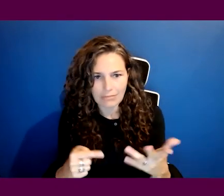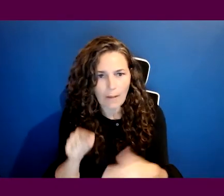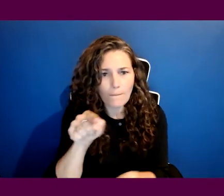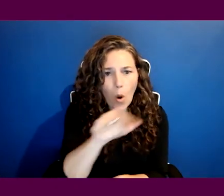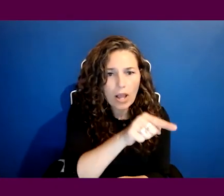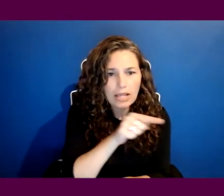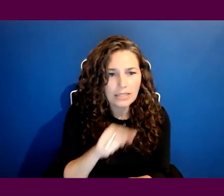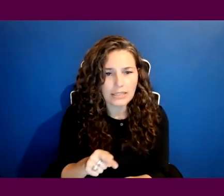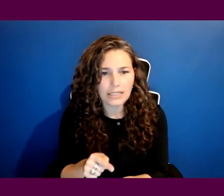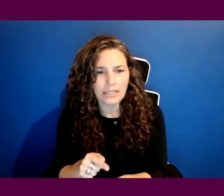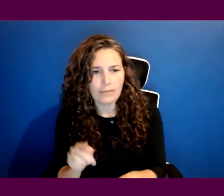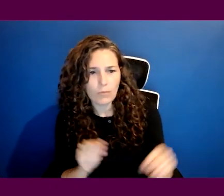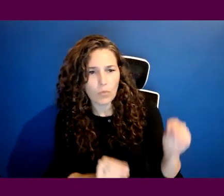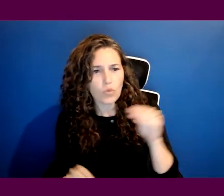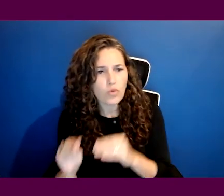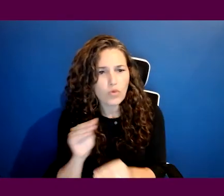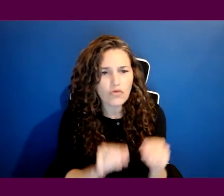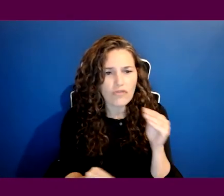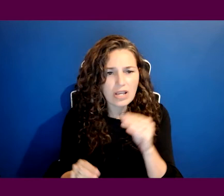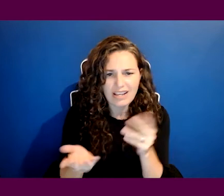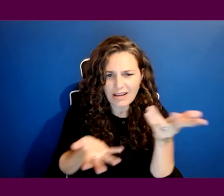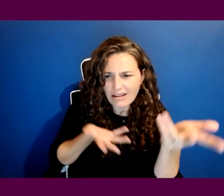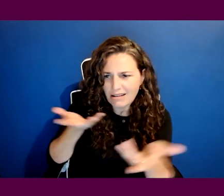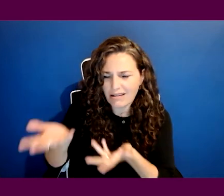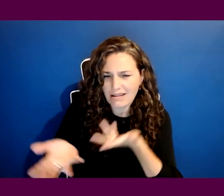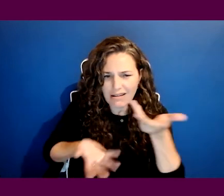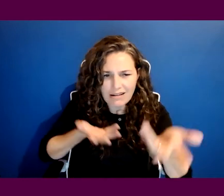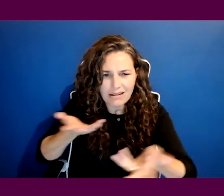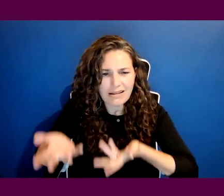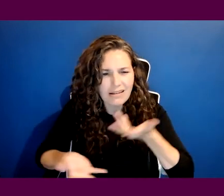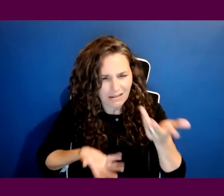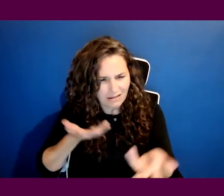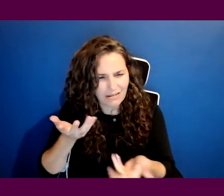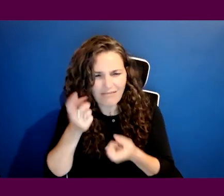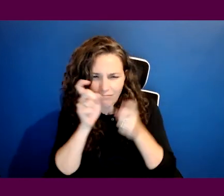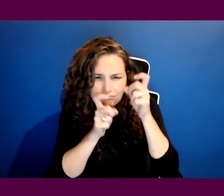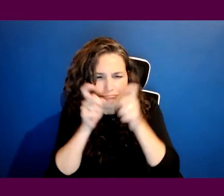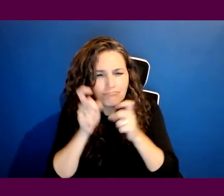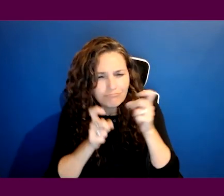or making faces with body language.